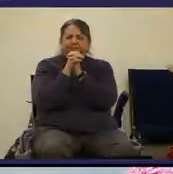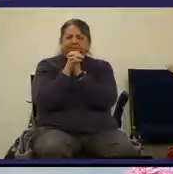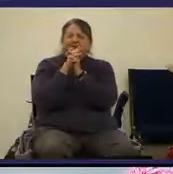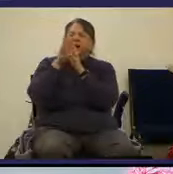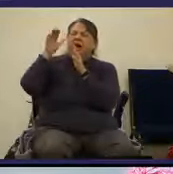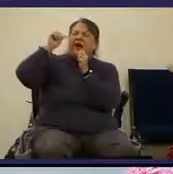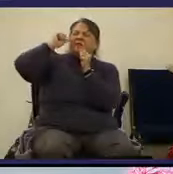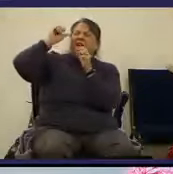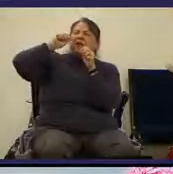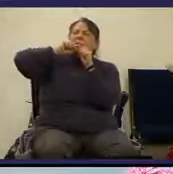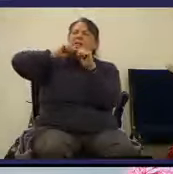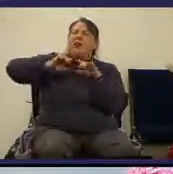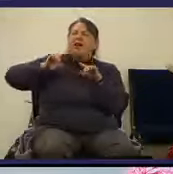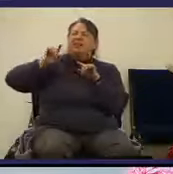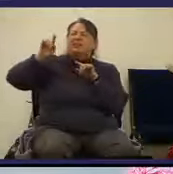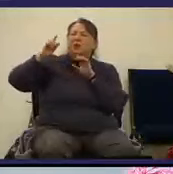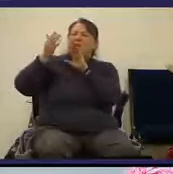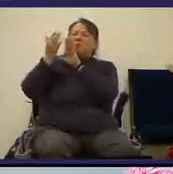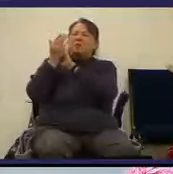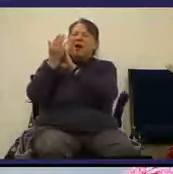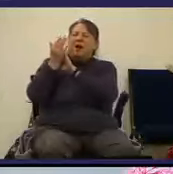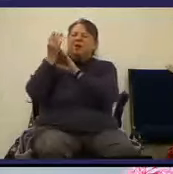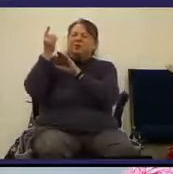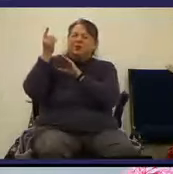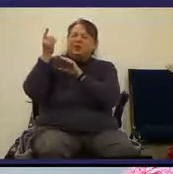Father, we bless you and we praise you this morning